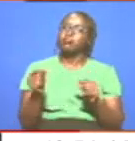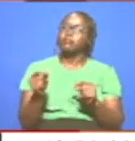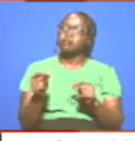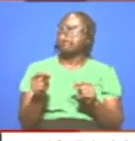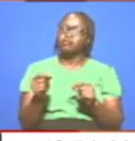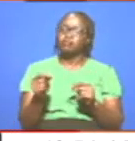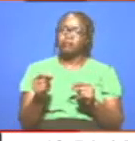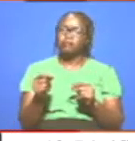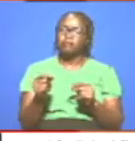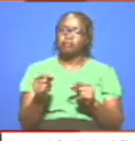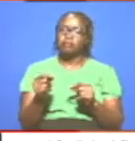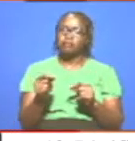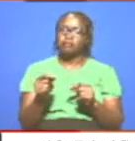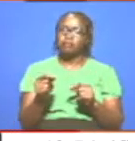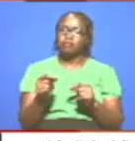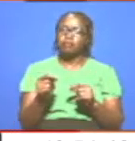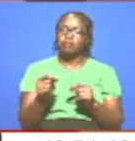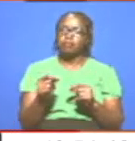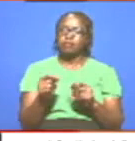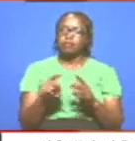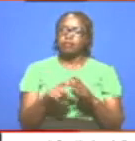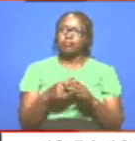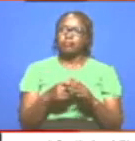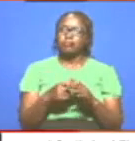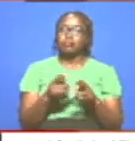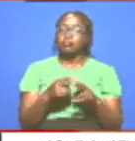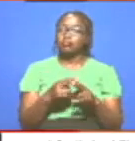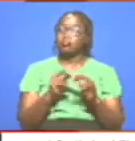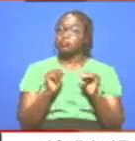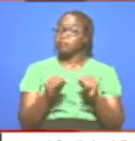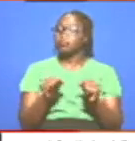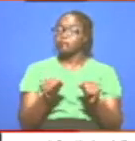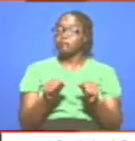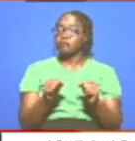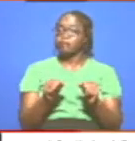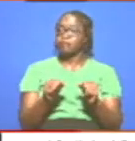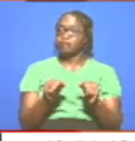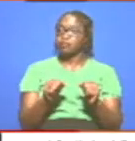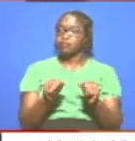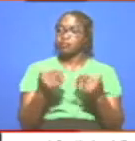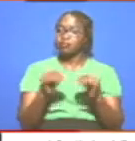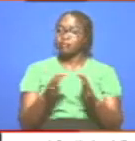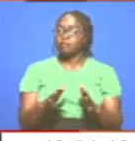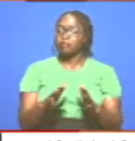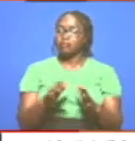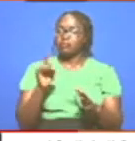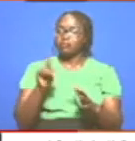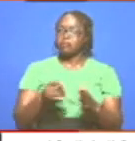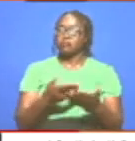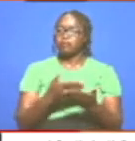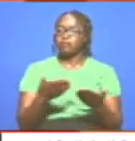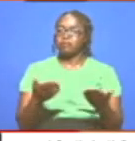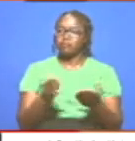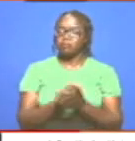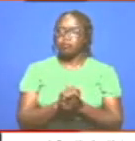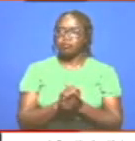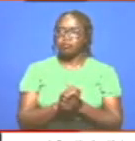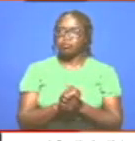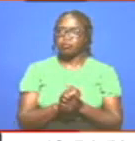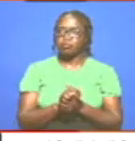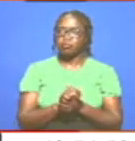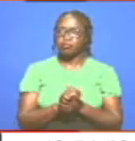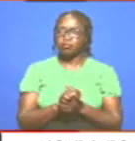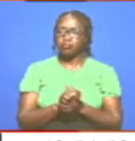and to start as soon as possible. The cricket, the players must be on the ground as soon as possible. Yeah, that is